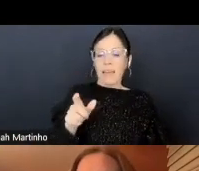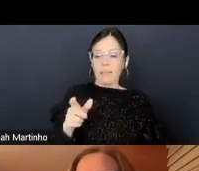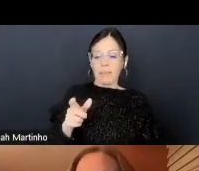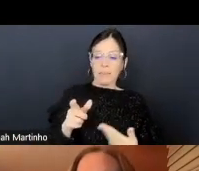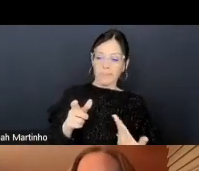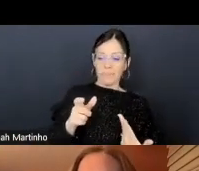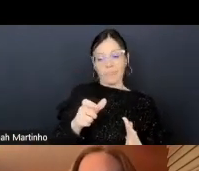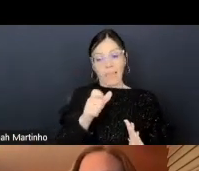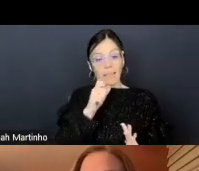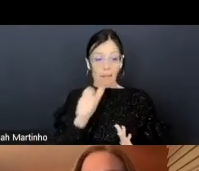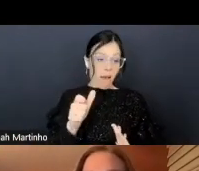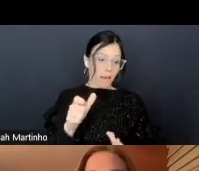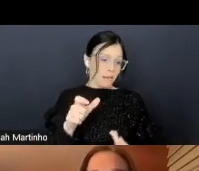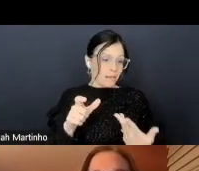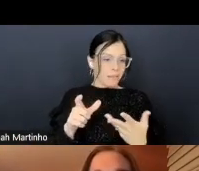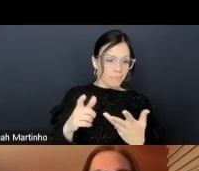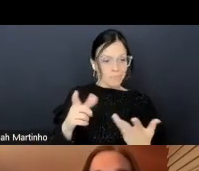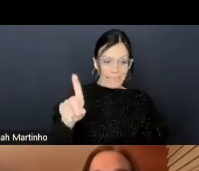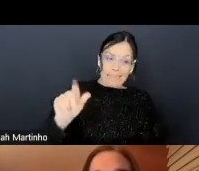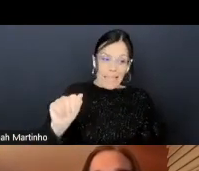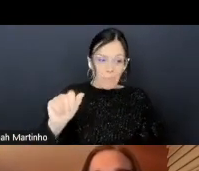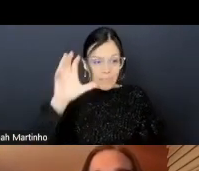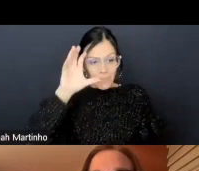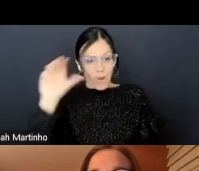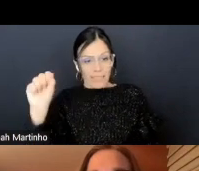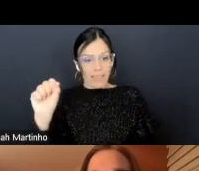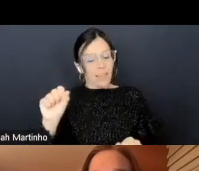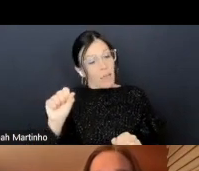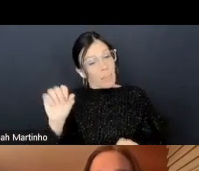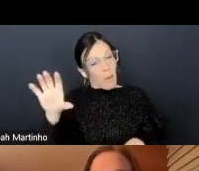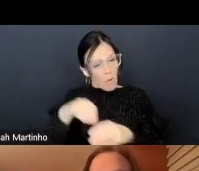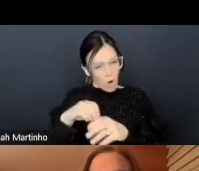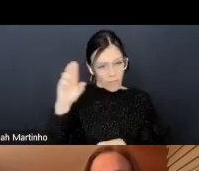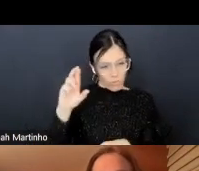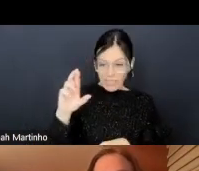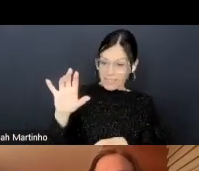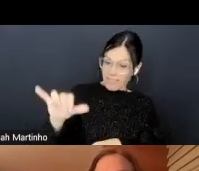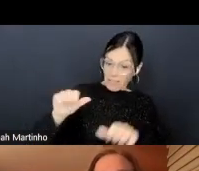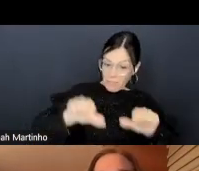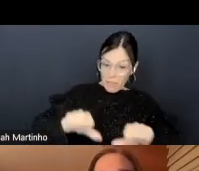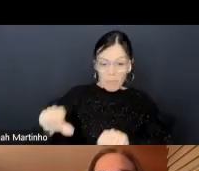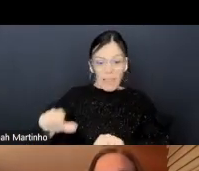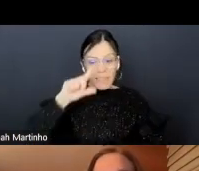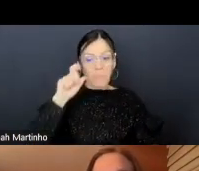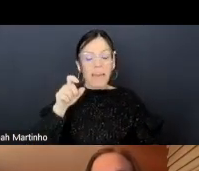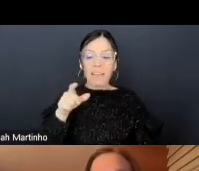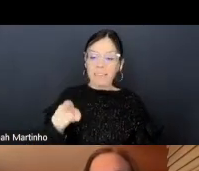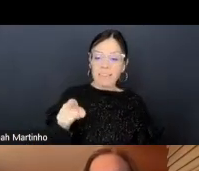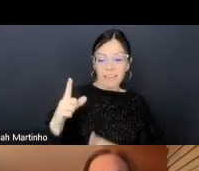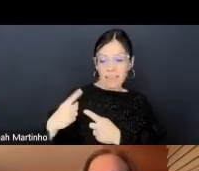disabled president part of the reason that's made possible is that it's been